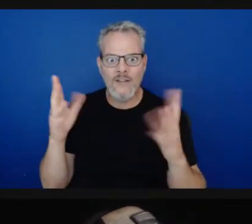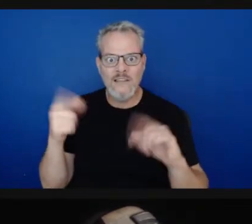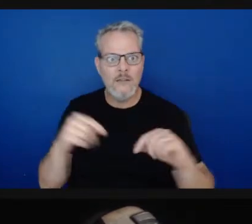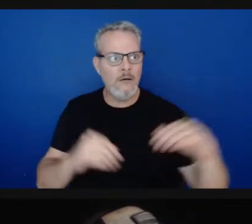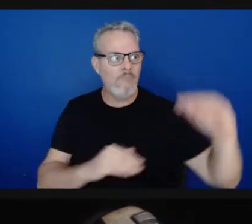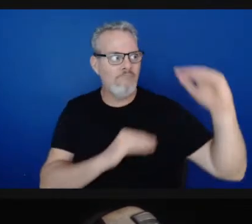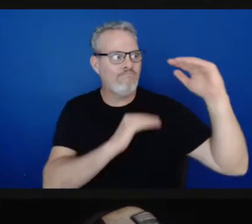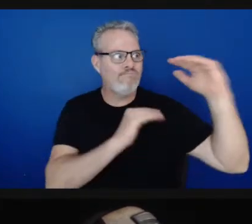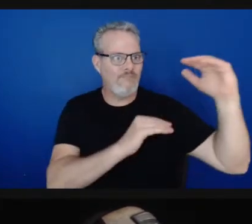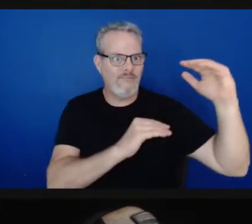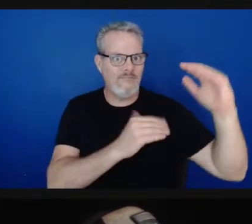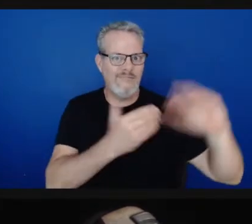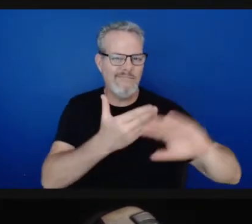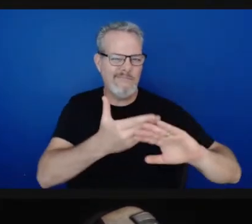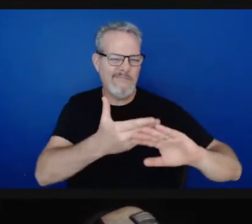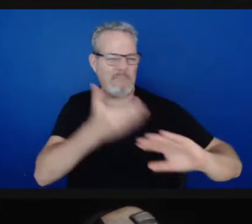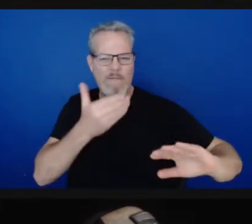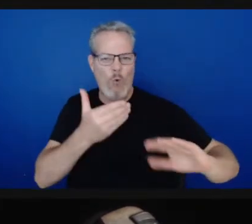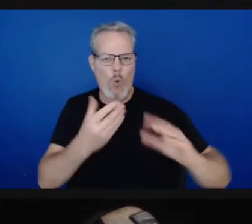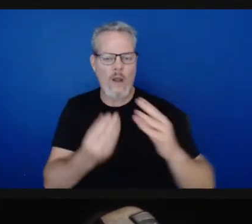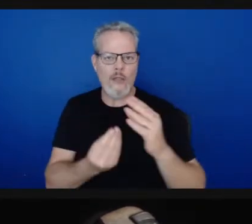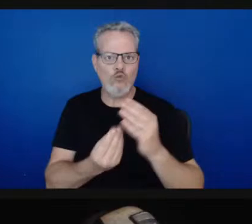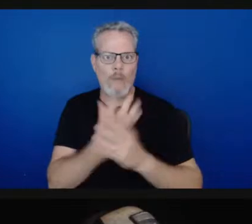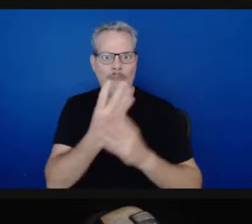to the eruption of Mauna Loa.